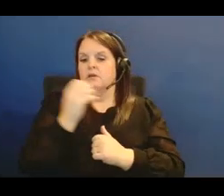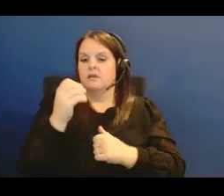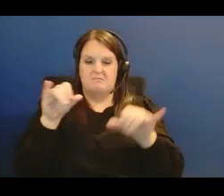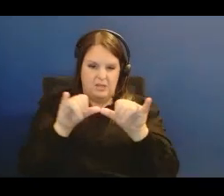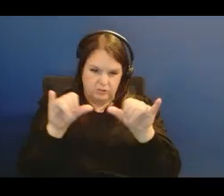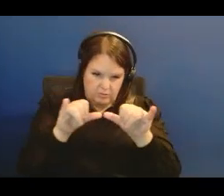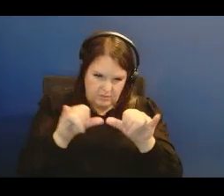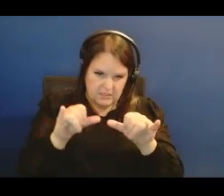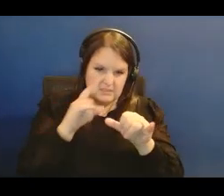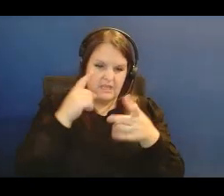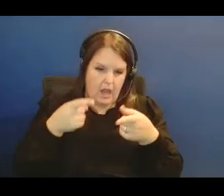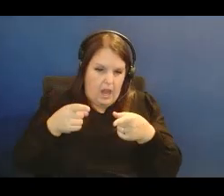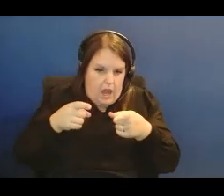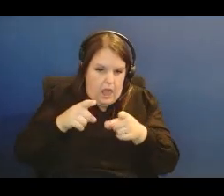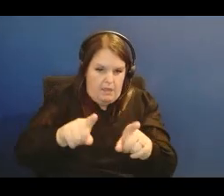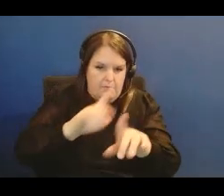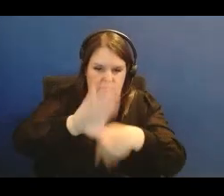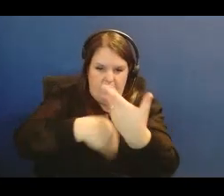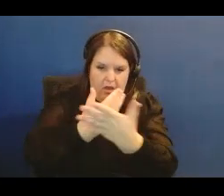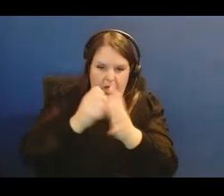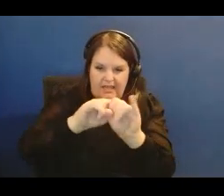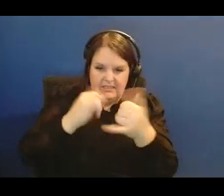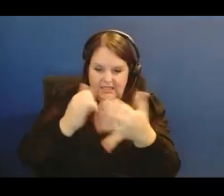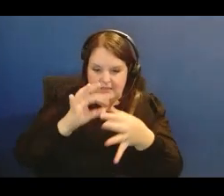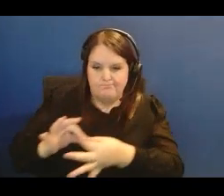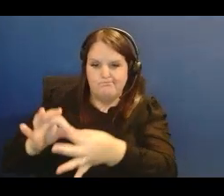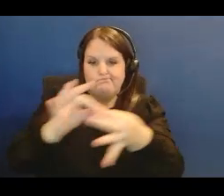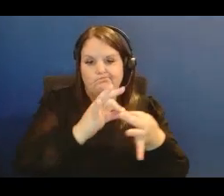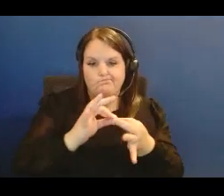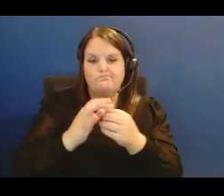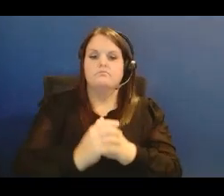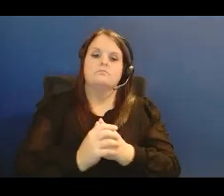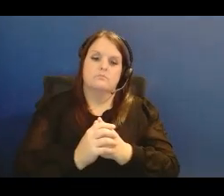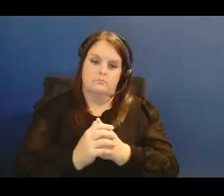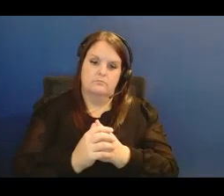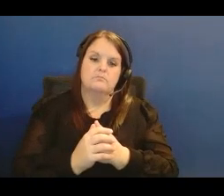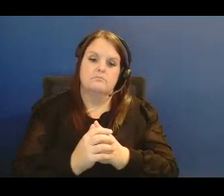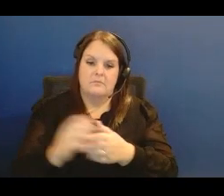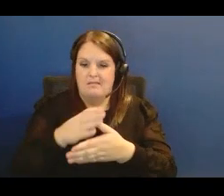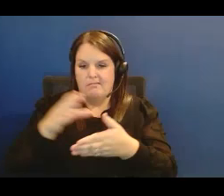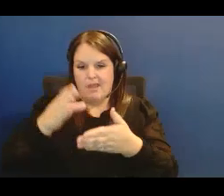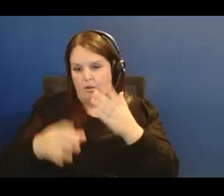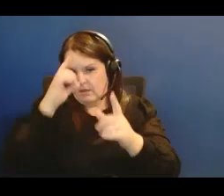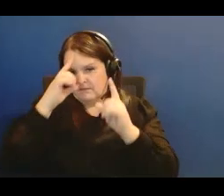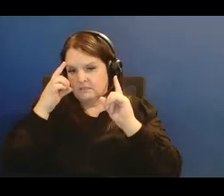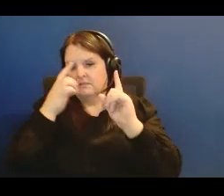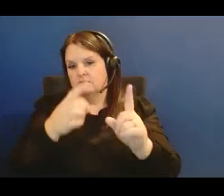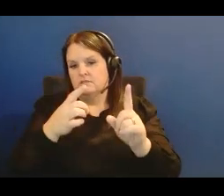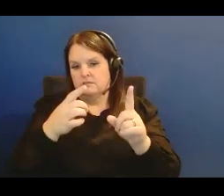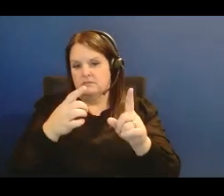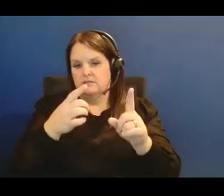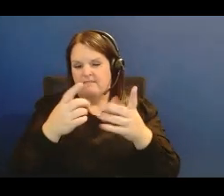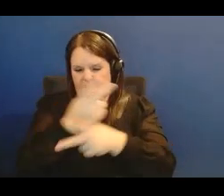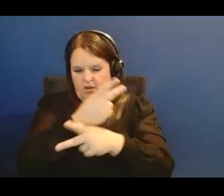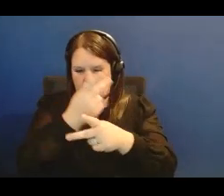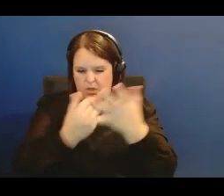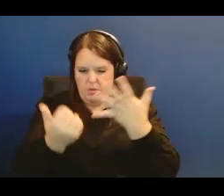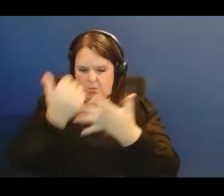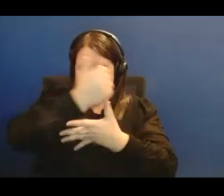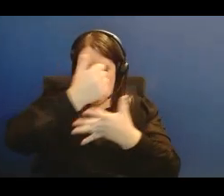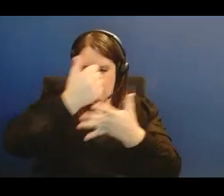measurements, and alignments across agencies. Excuse me. The outcomes and initiatives align priorities,